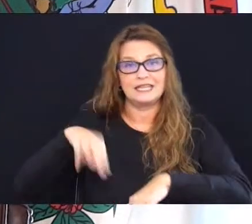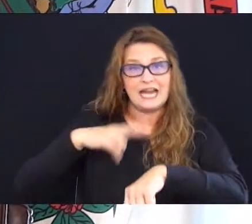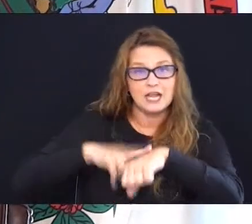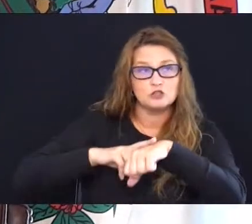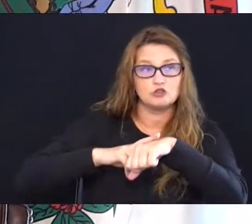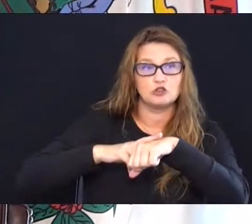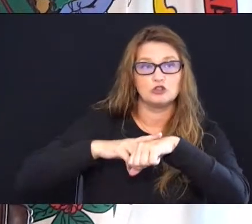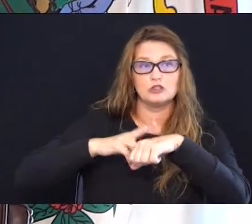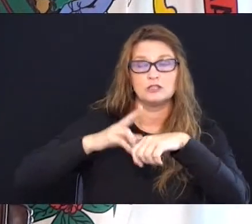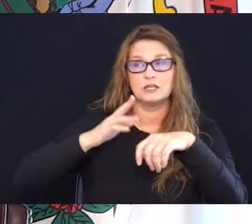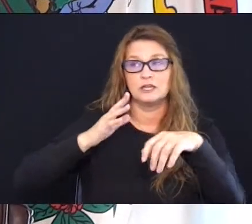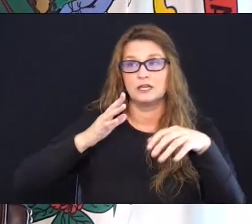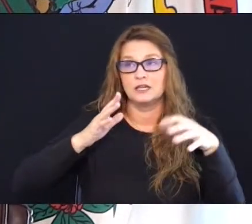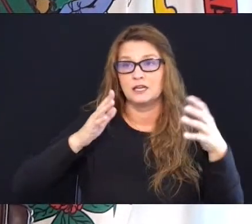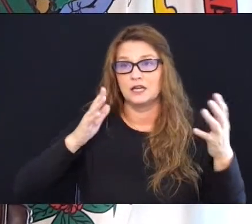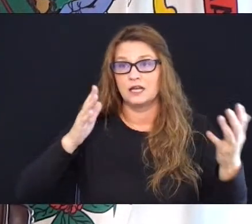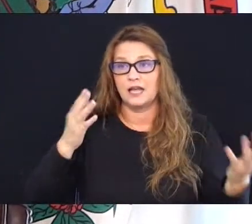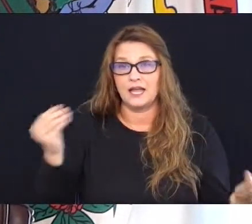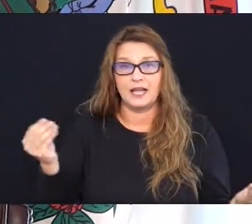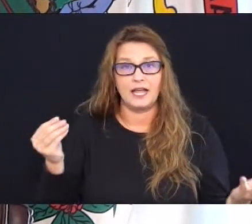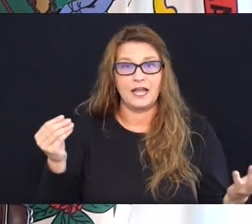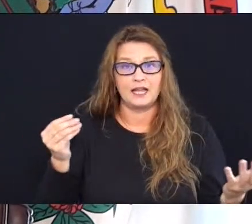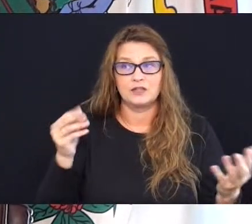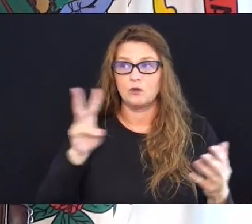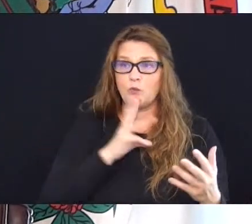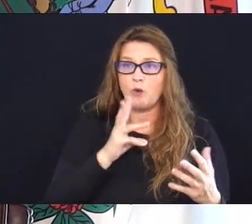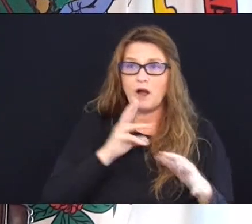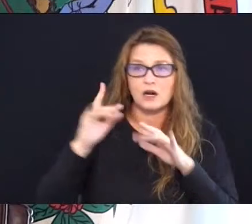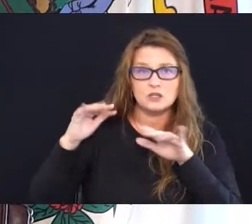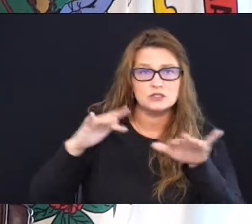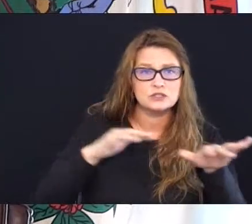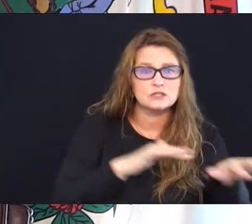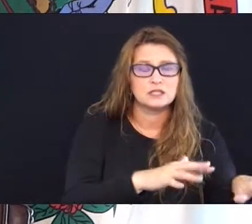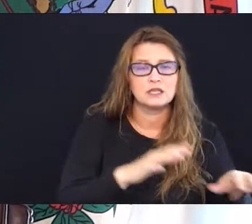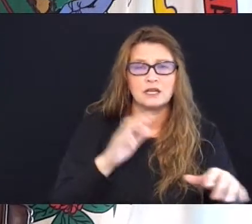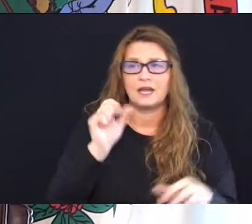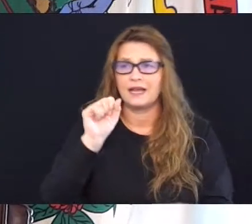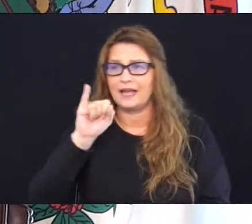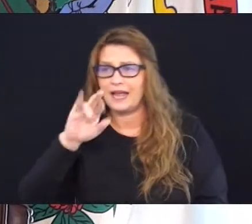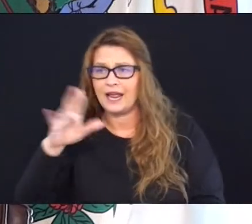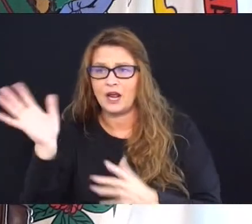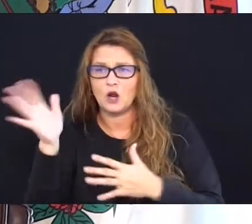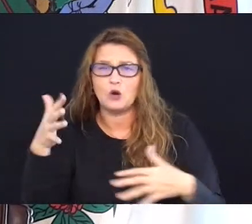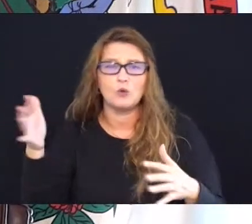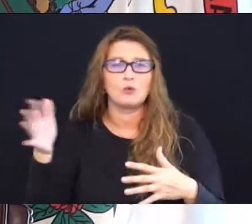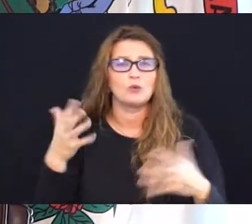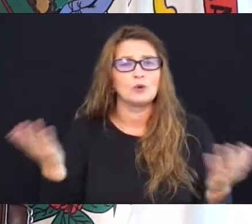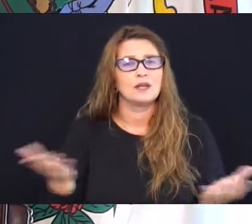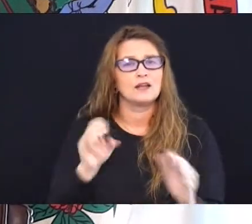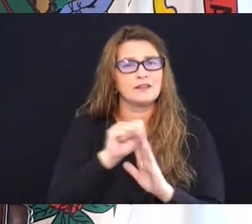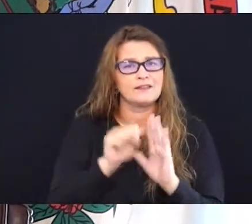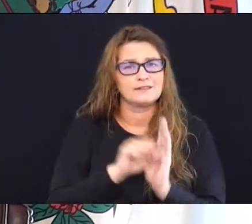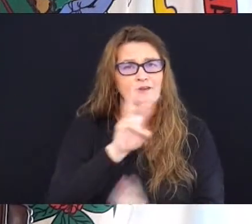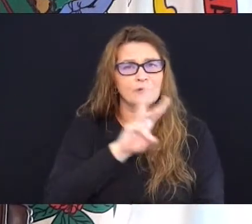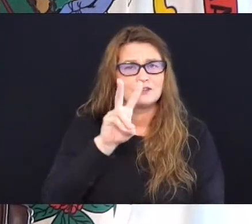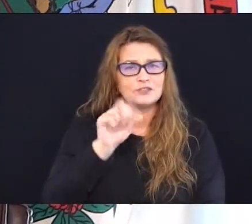and the incredible, pristine waters and great air and everything that we have in the state of West Virginia.